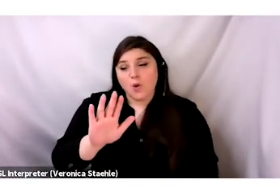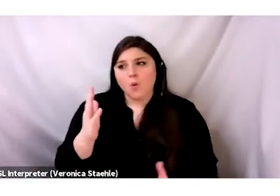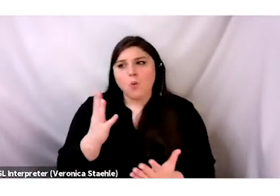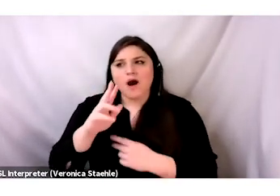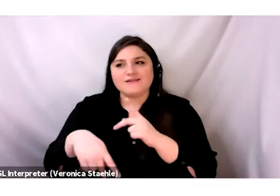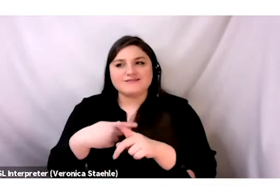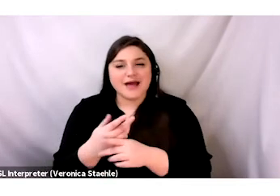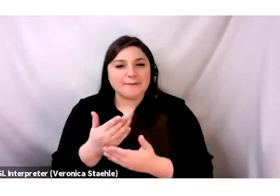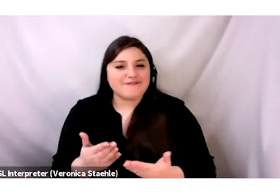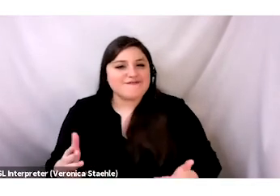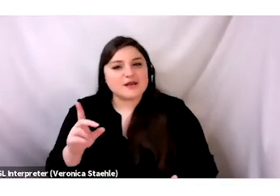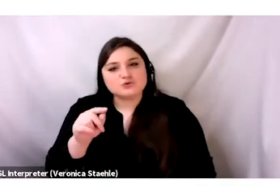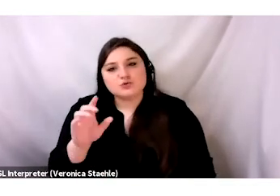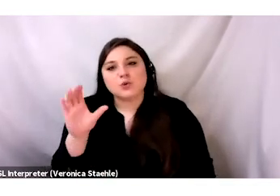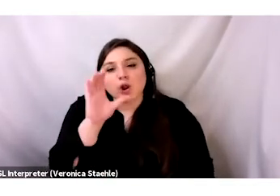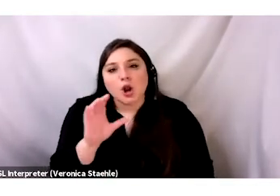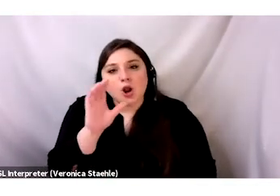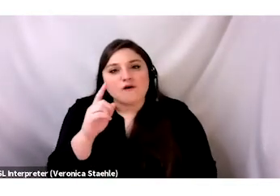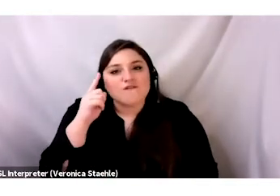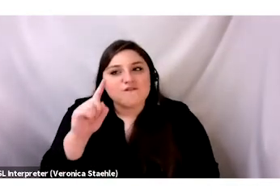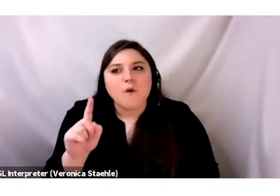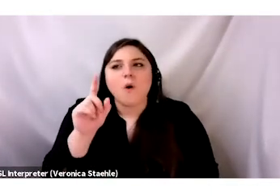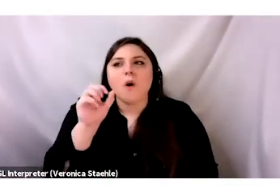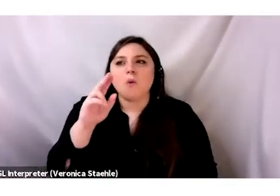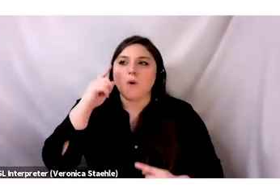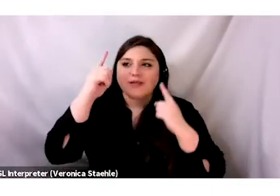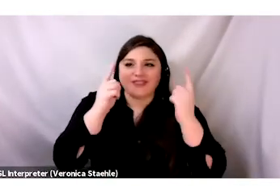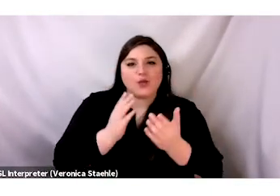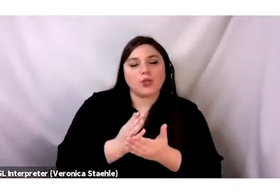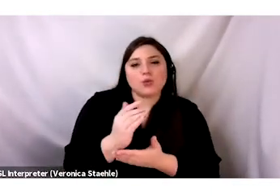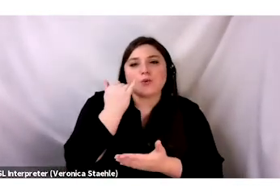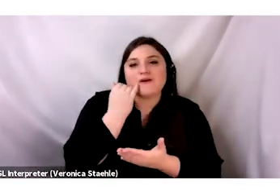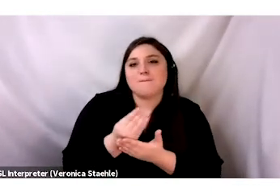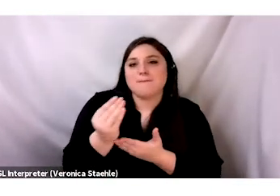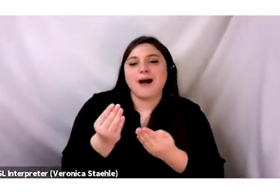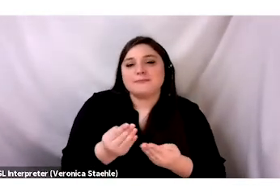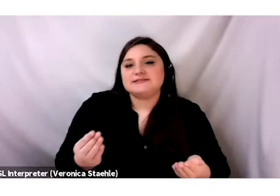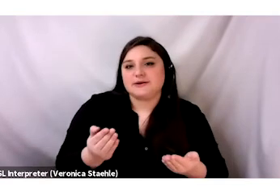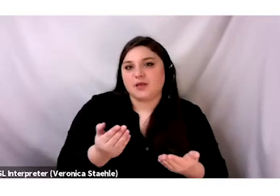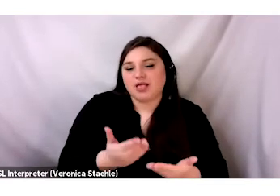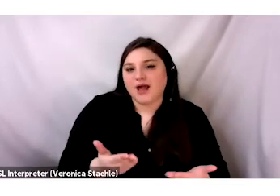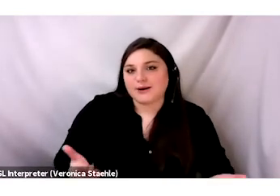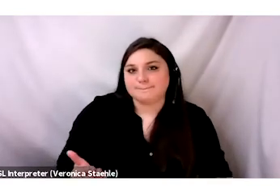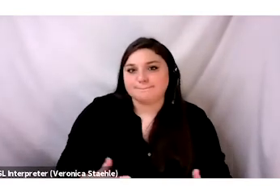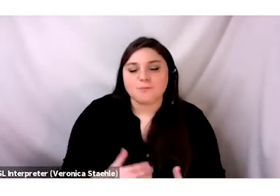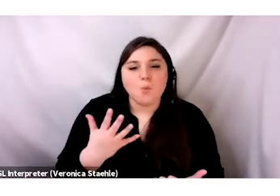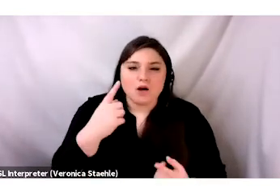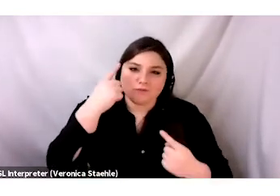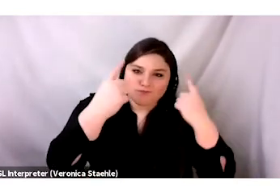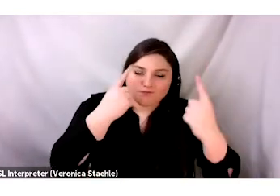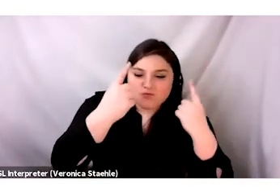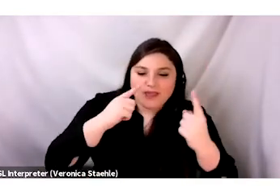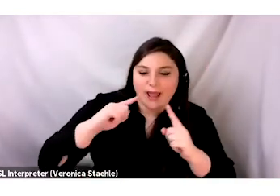or think through when buying clothing or material items? Mm-hmm. As I mentioned before,